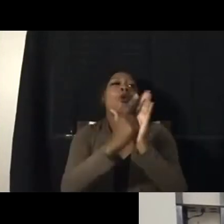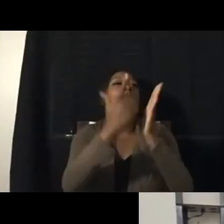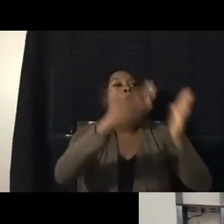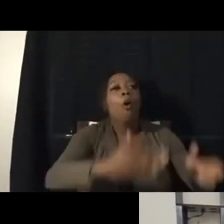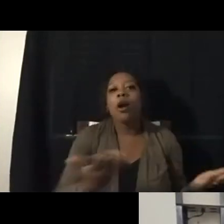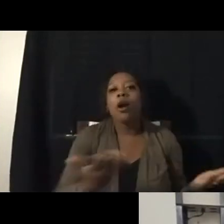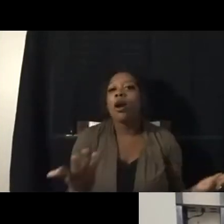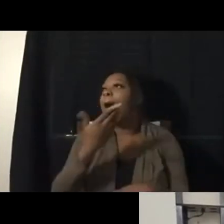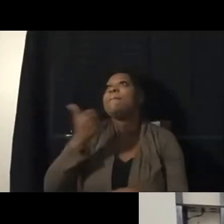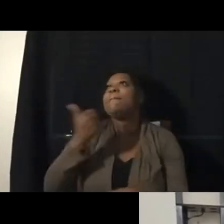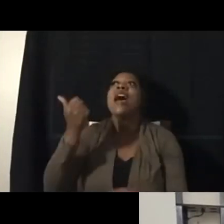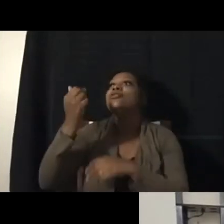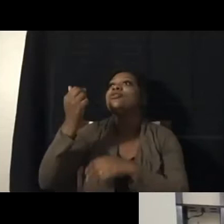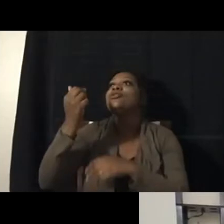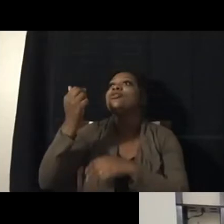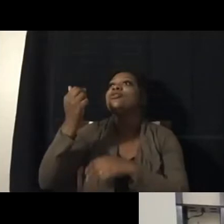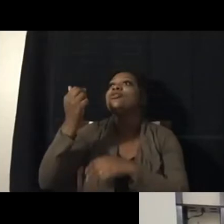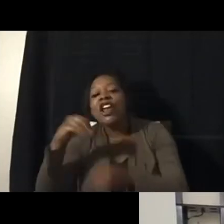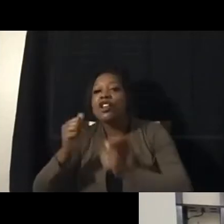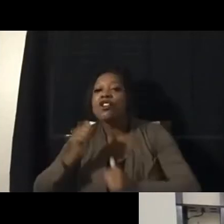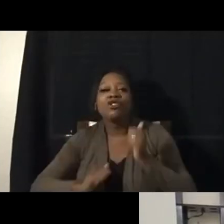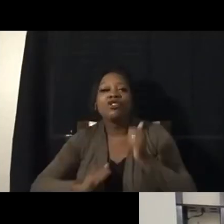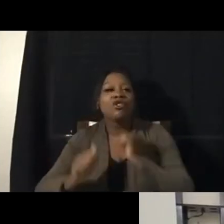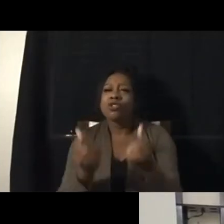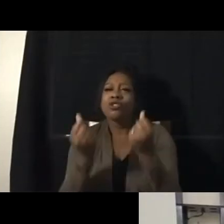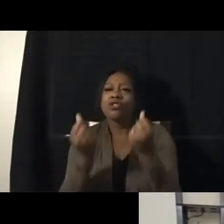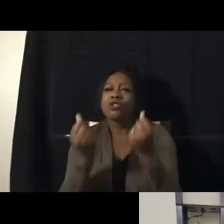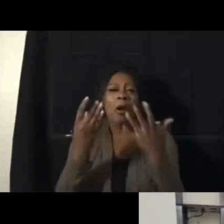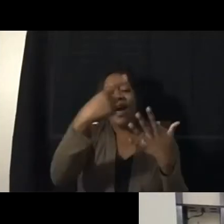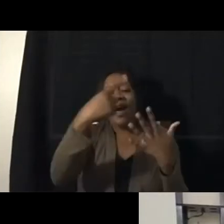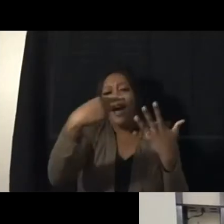many other things. And it's like, it doesn't have